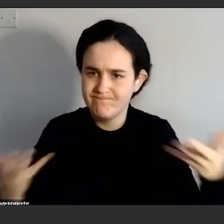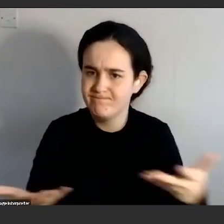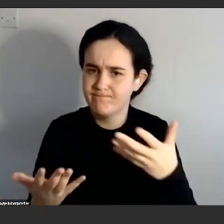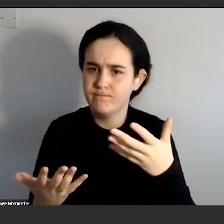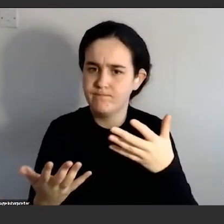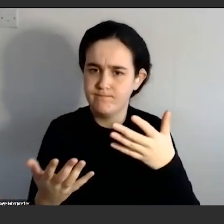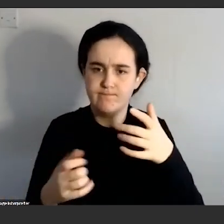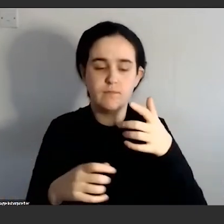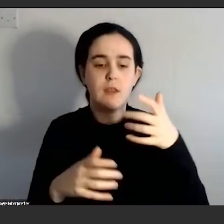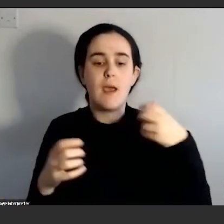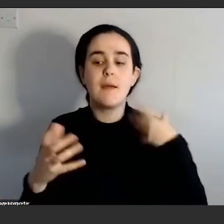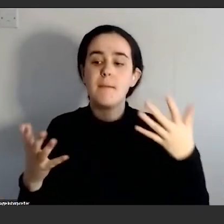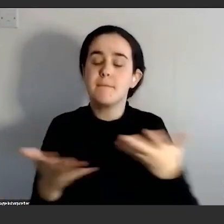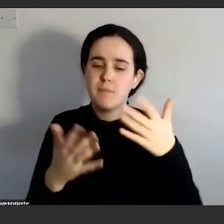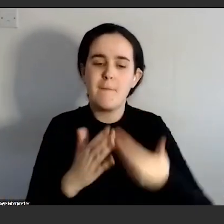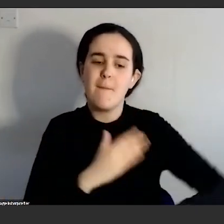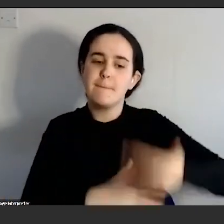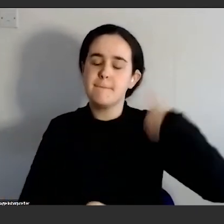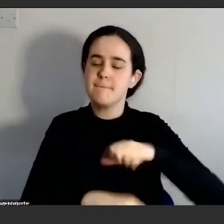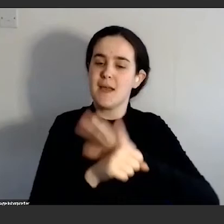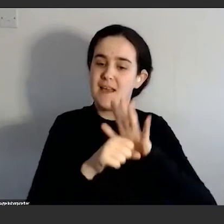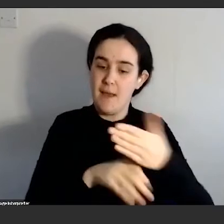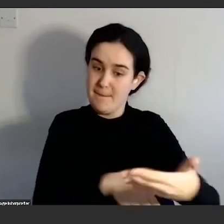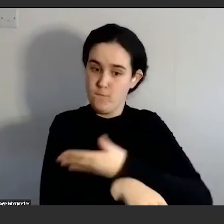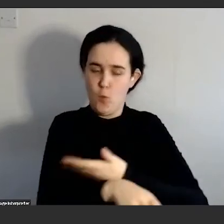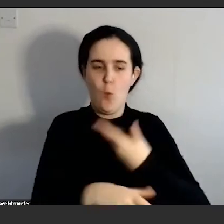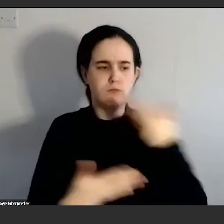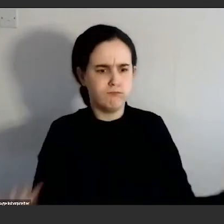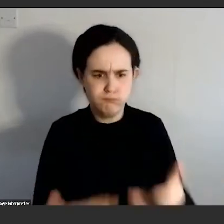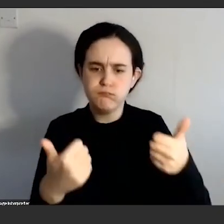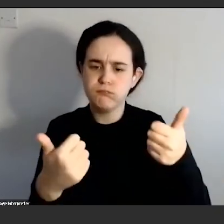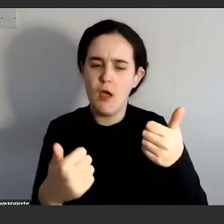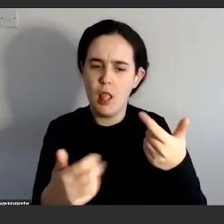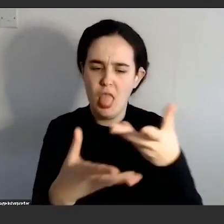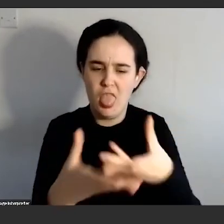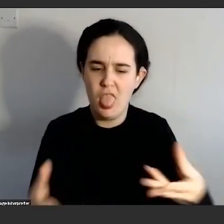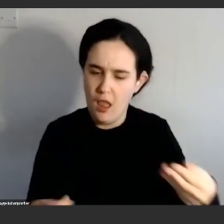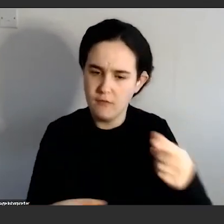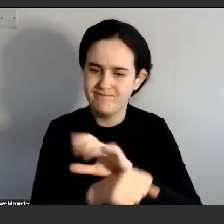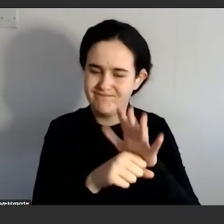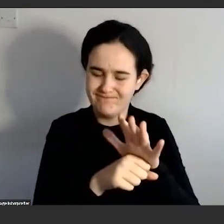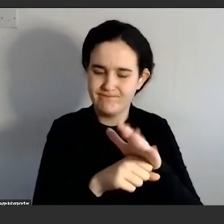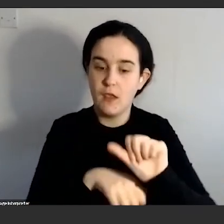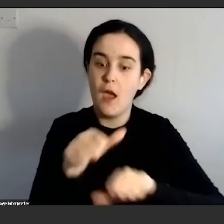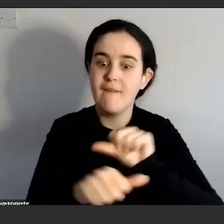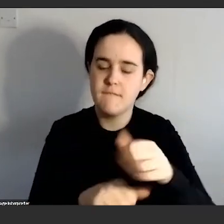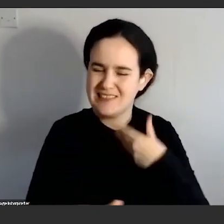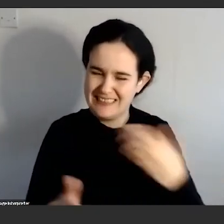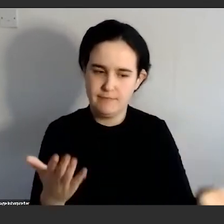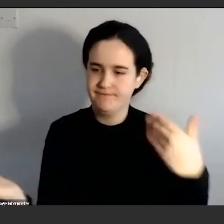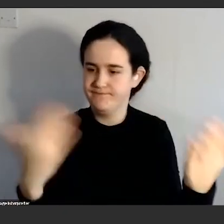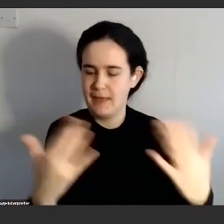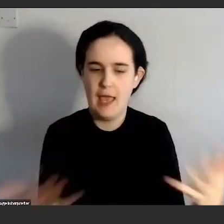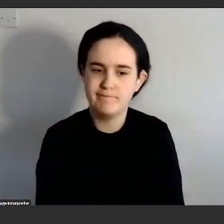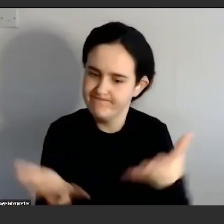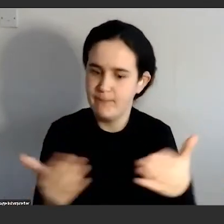with disability go on to develop some levels of NCDs, not forgetting mental health. It's one of the very